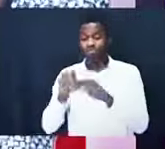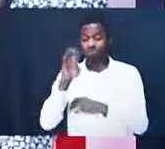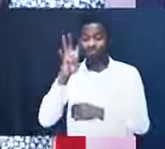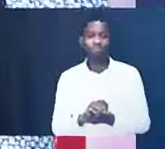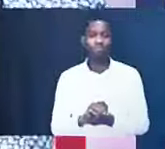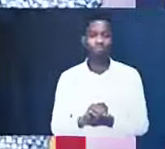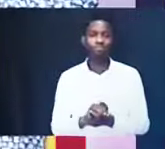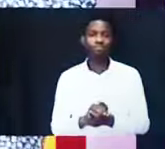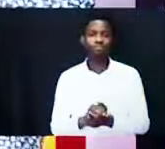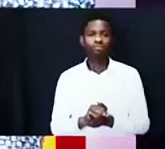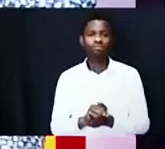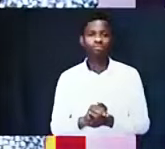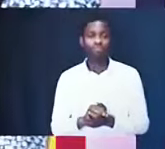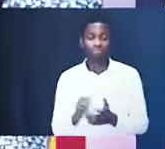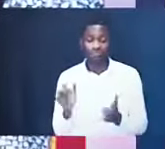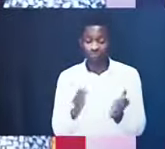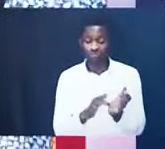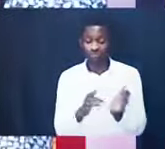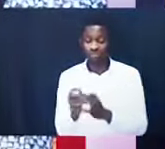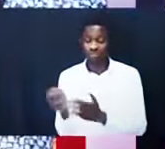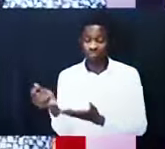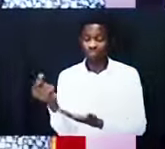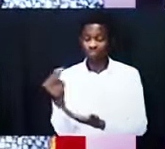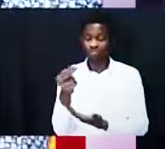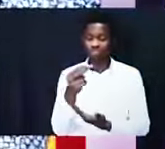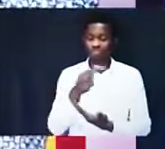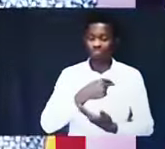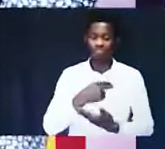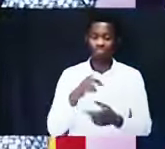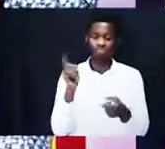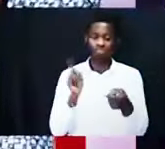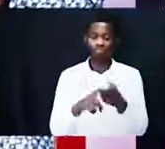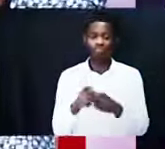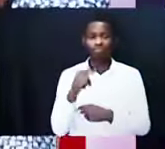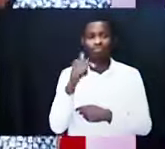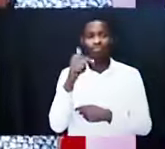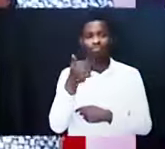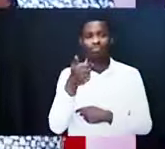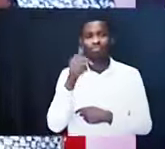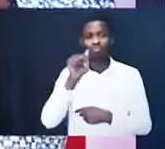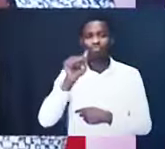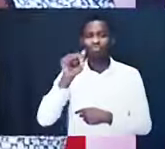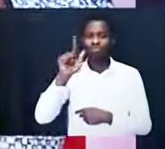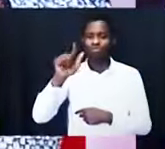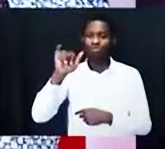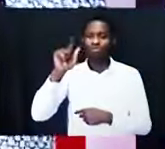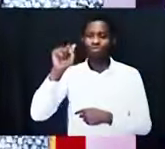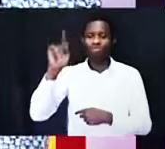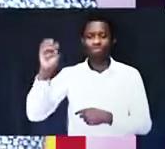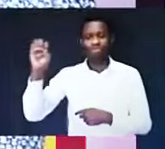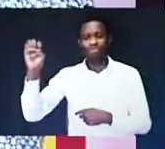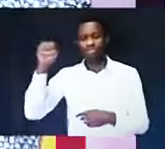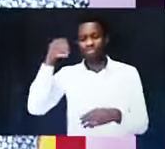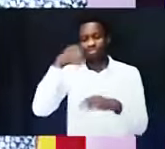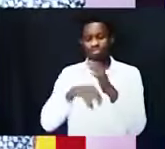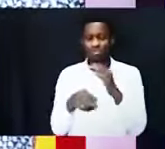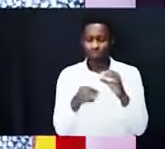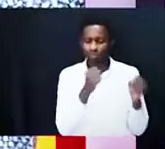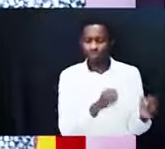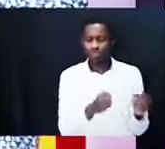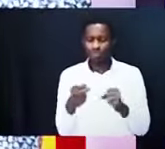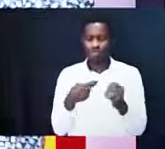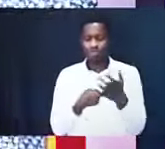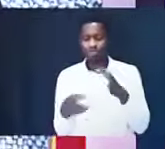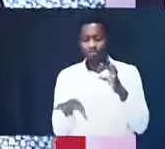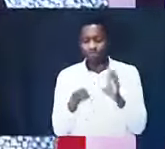Luke 4:14. Jesus returned to Galilee in the power of the Holy Spirit. And